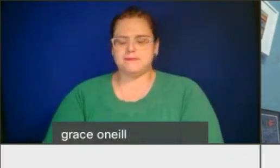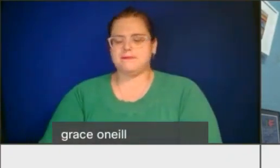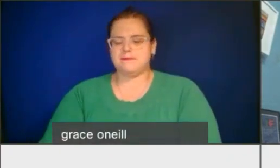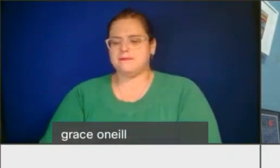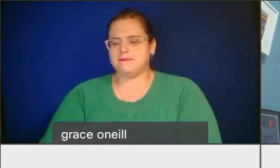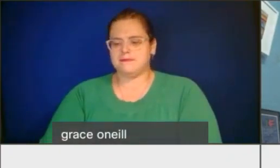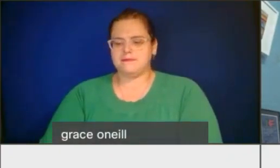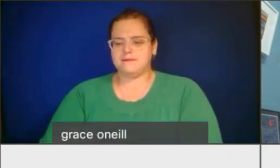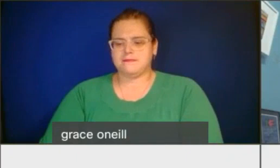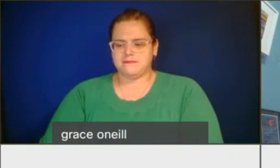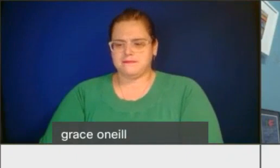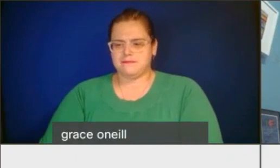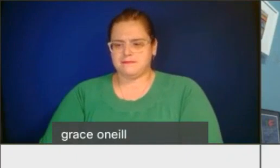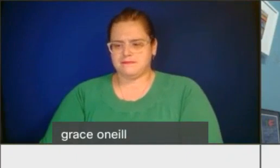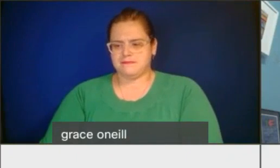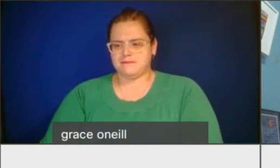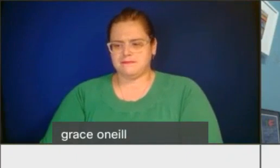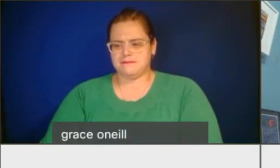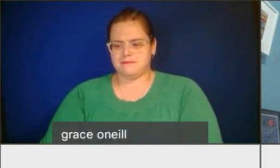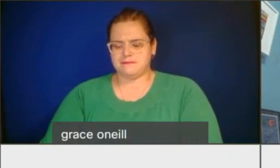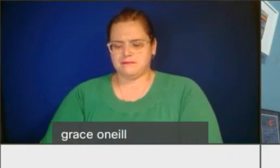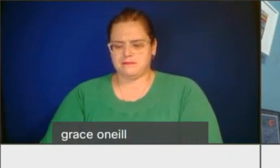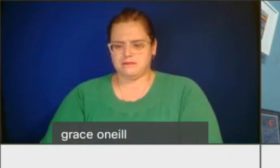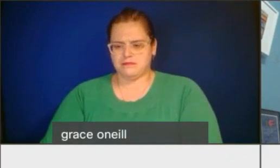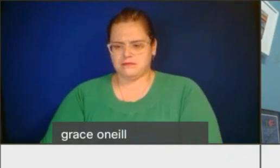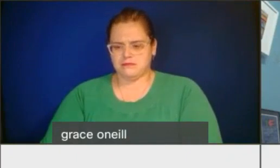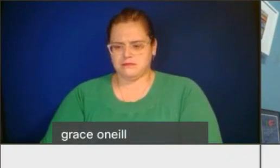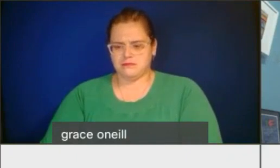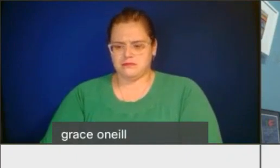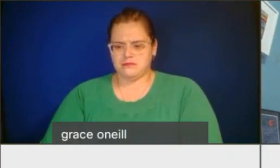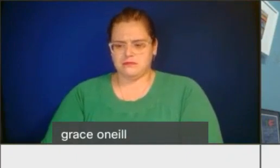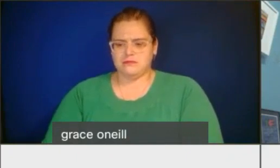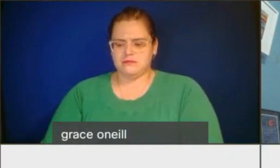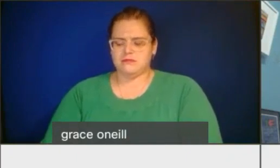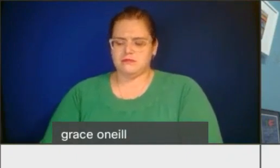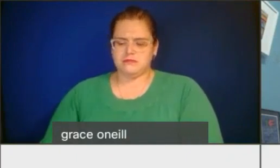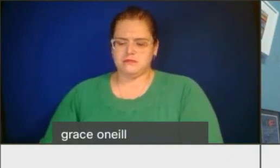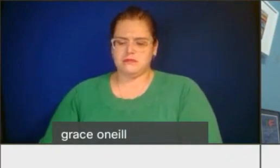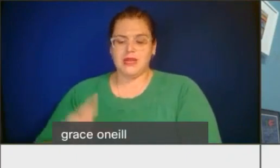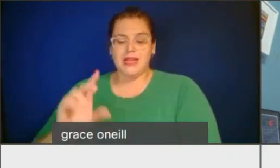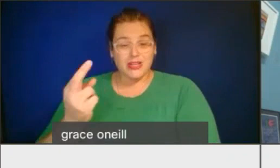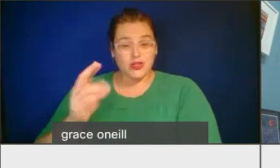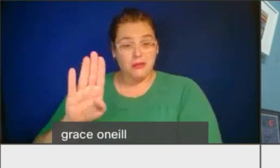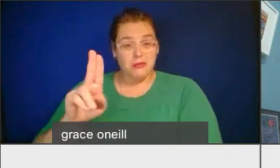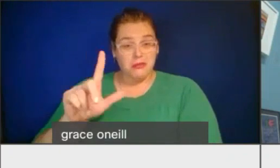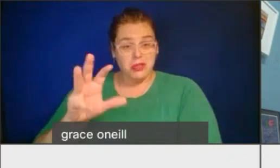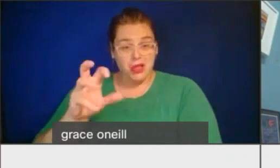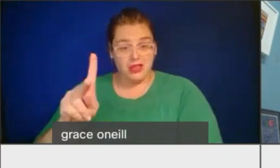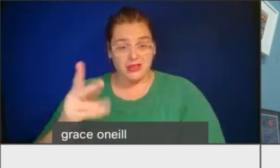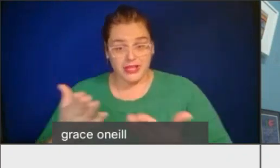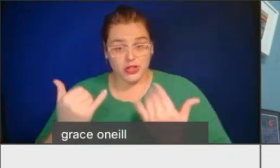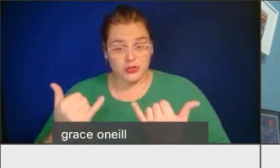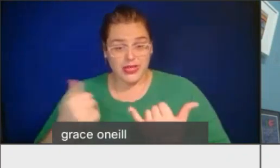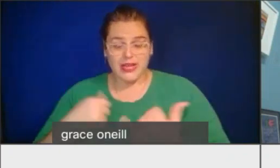And I don't know if Dr. Bullock is here with us today, but I know that she has been dealing with this and she's been helping some folks with it. So if